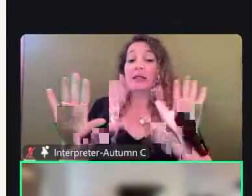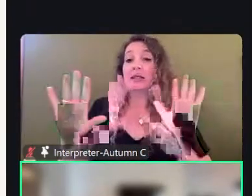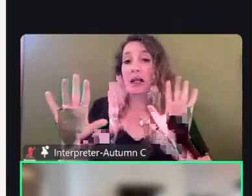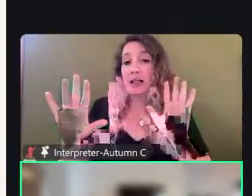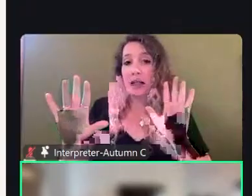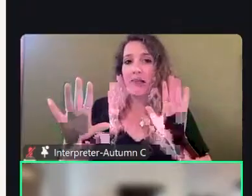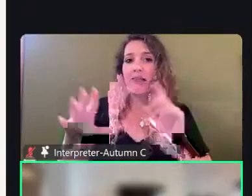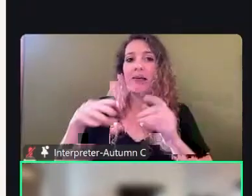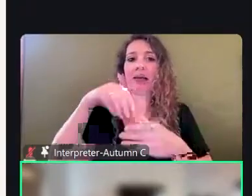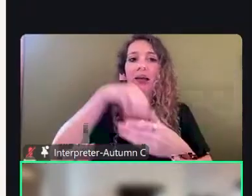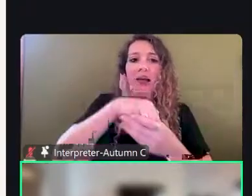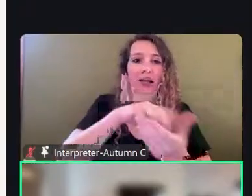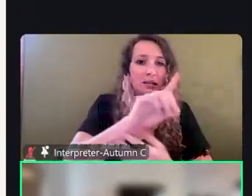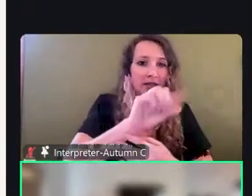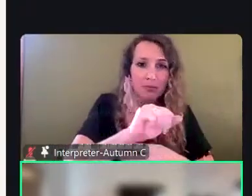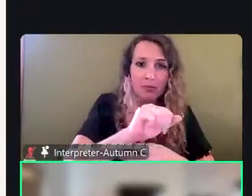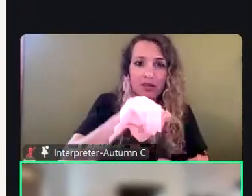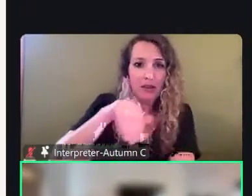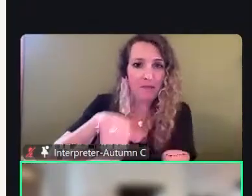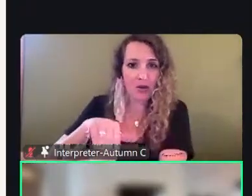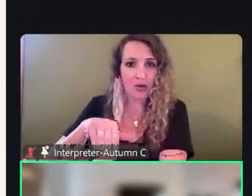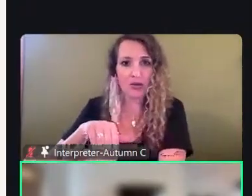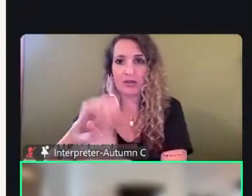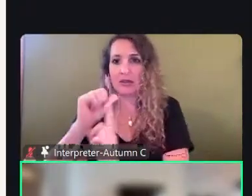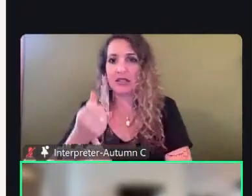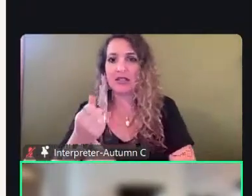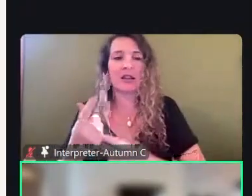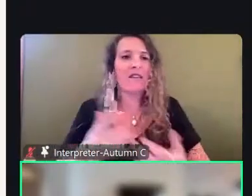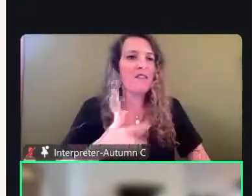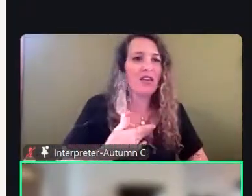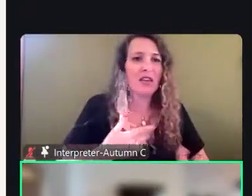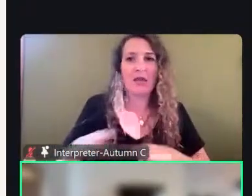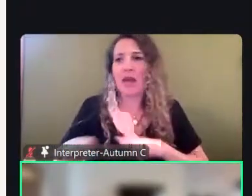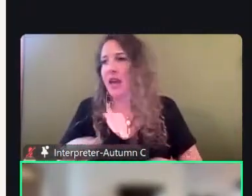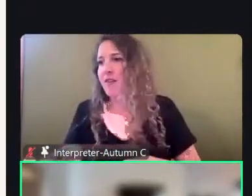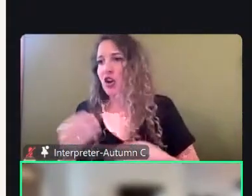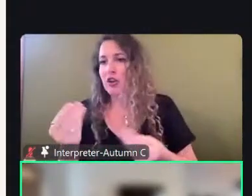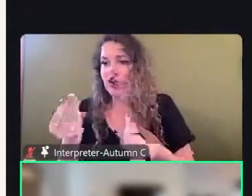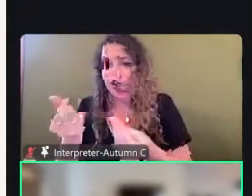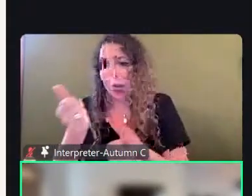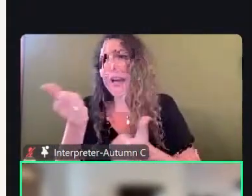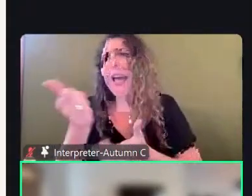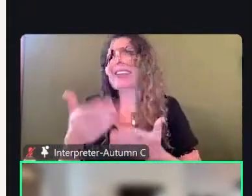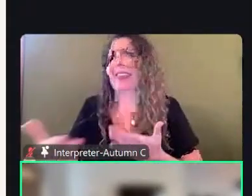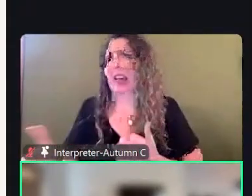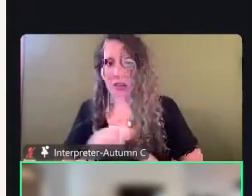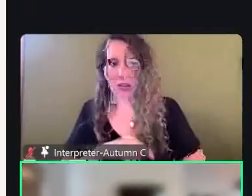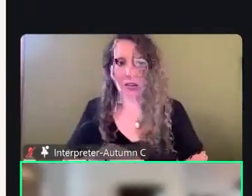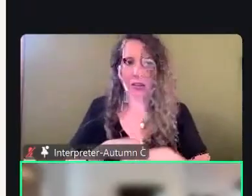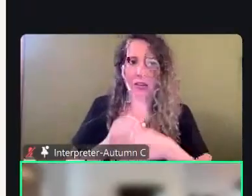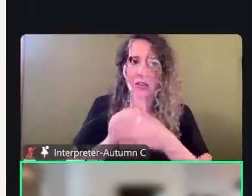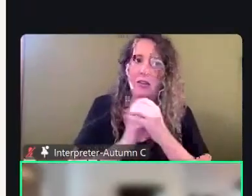could be a feeling, behaviors, something material, anything.